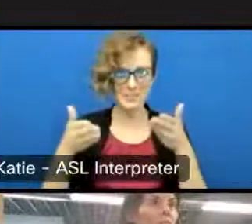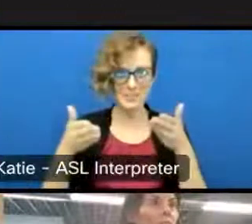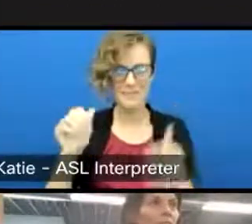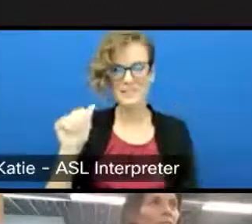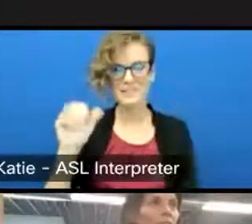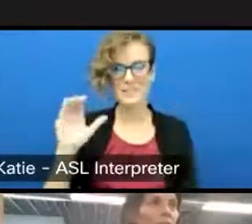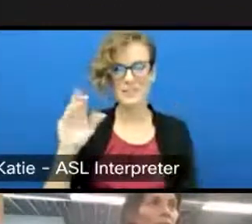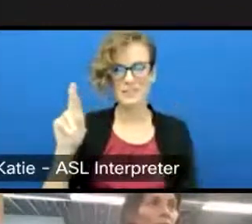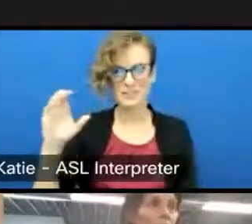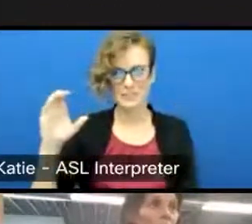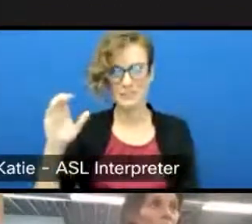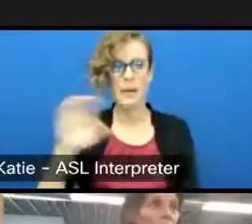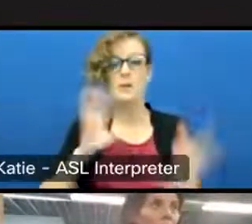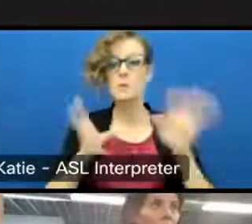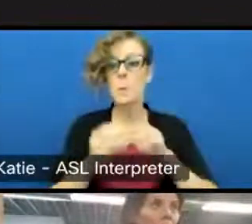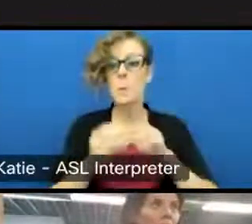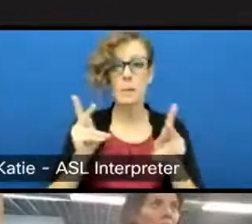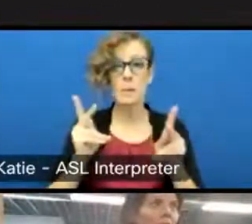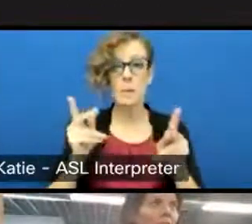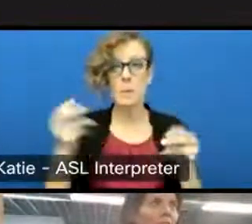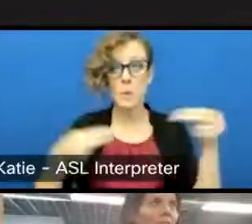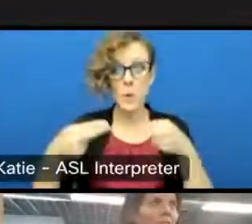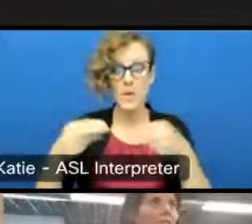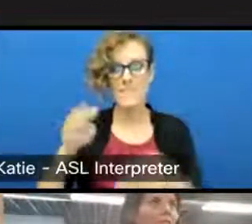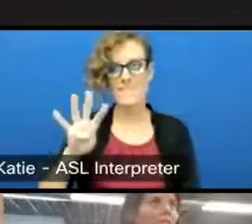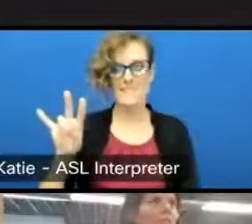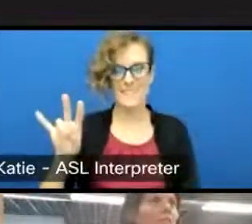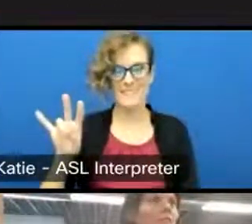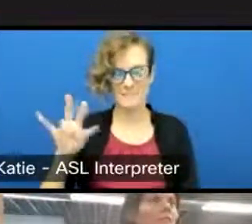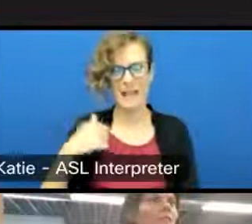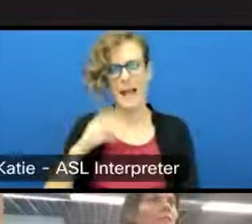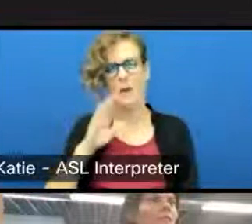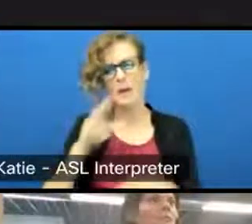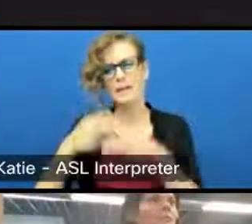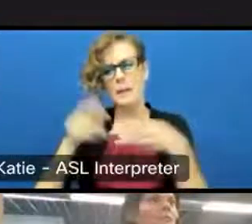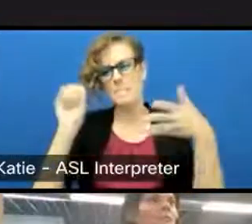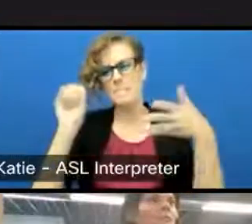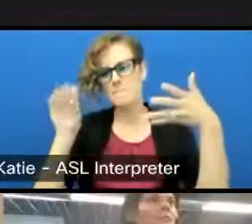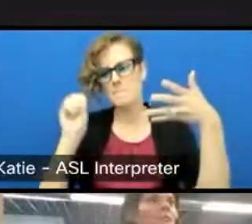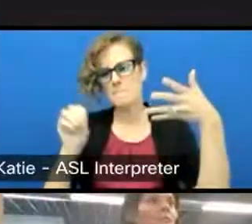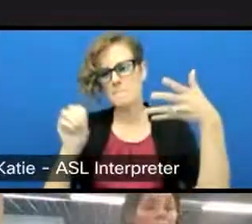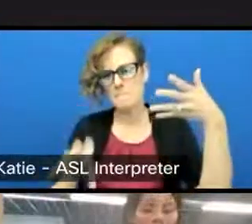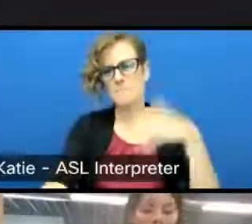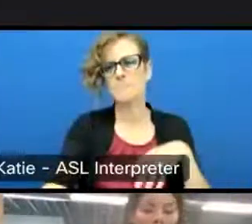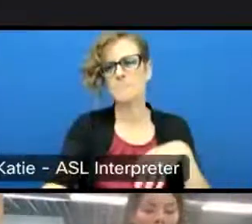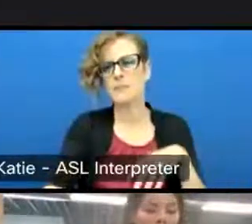47 participants on so far this morning, and as usual, I will go through and introduce some of the folks that we have here.